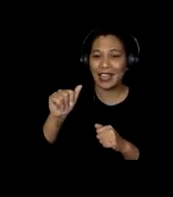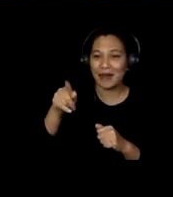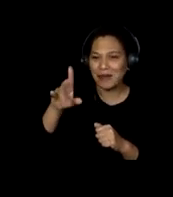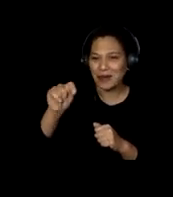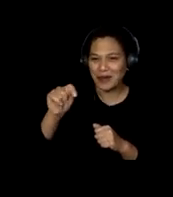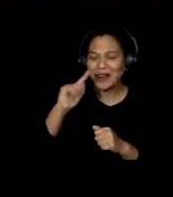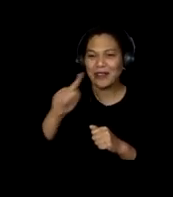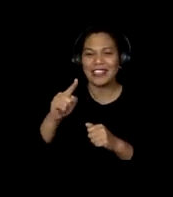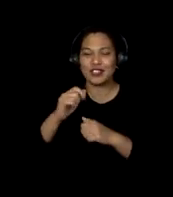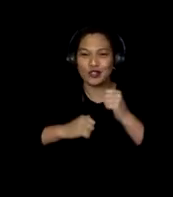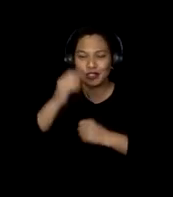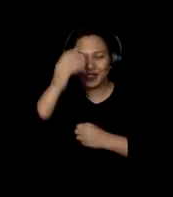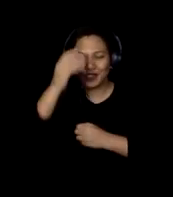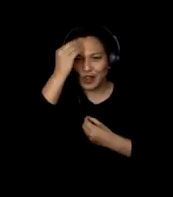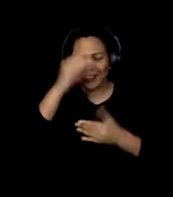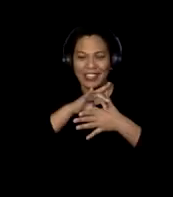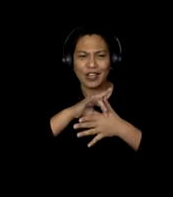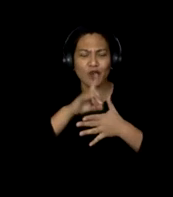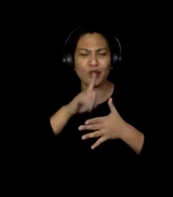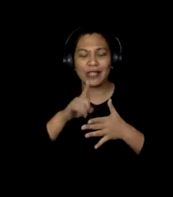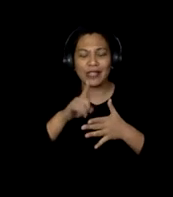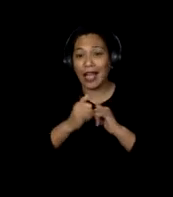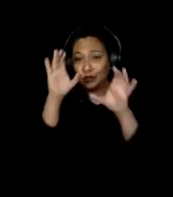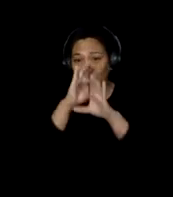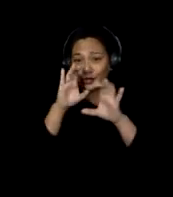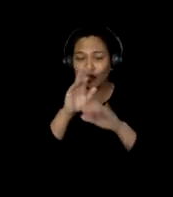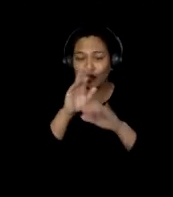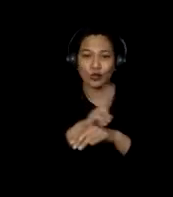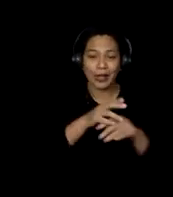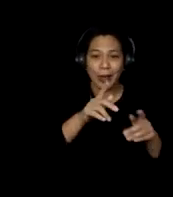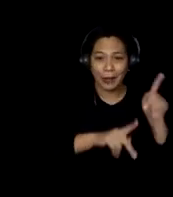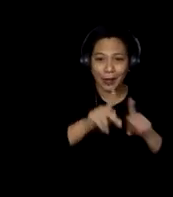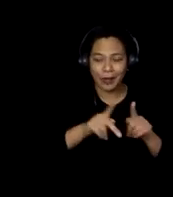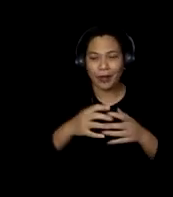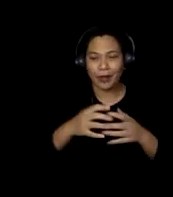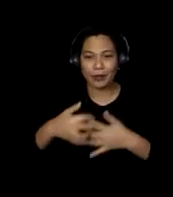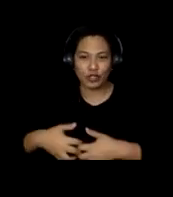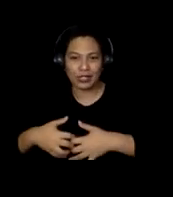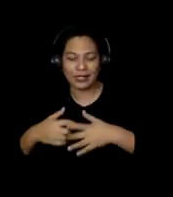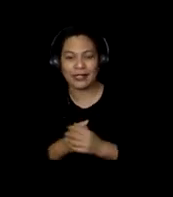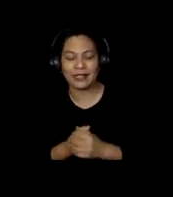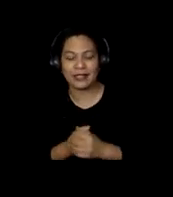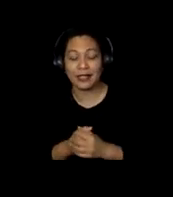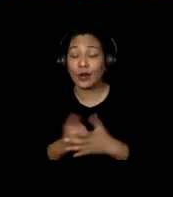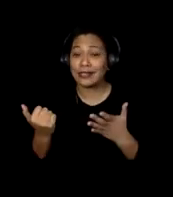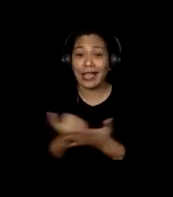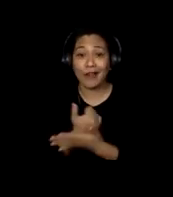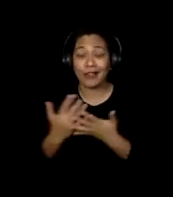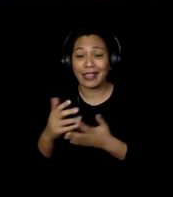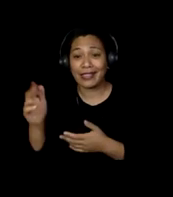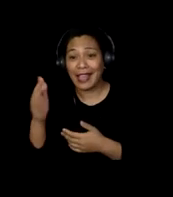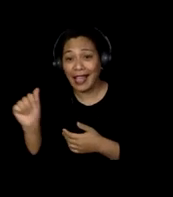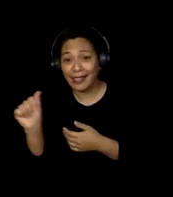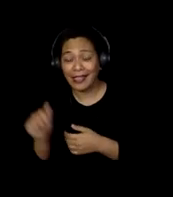network of structured content, which is searchable by people and machines. So everything that Sage and Althea